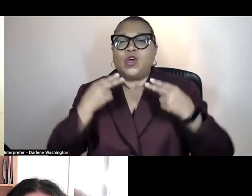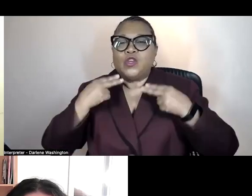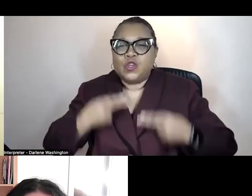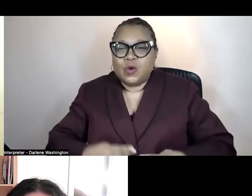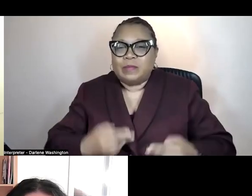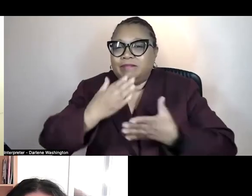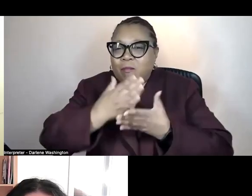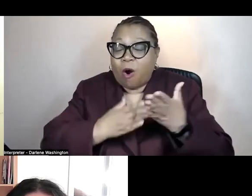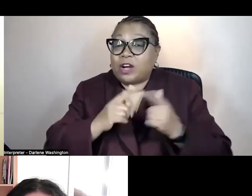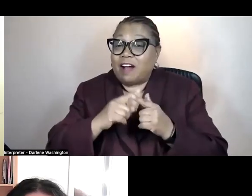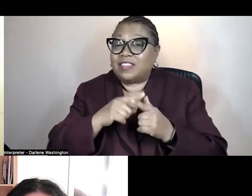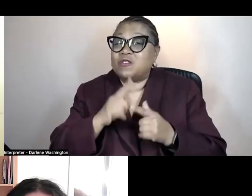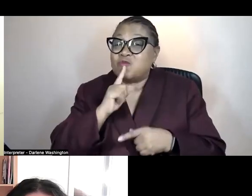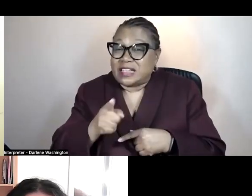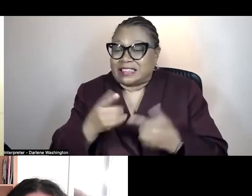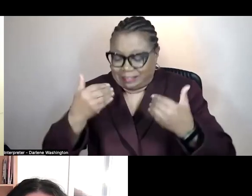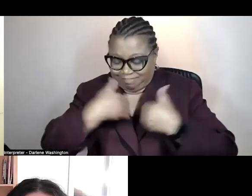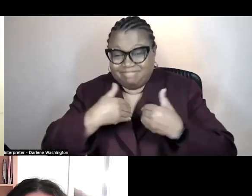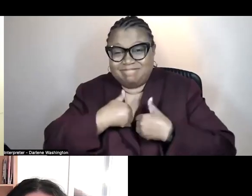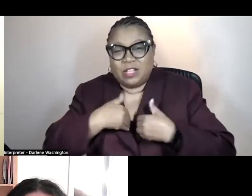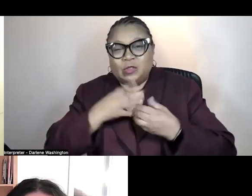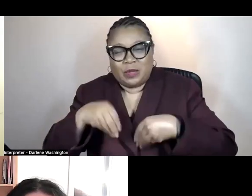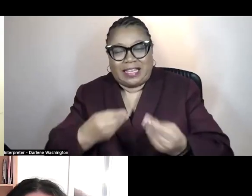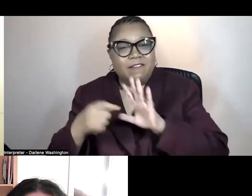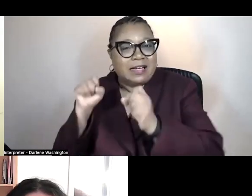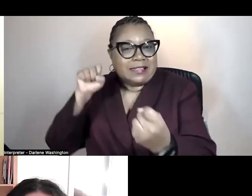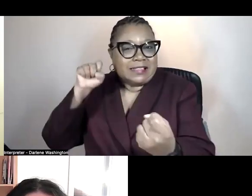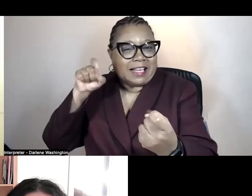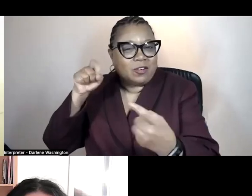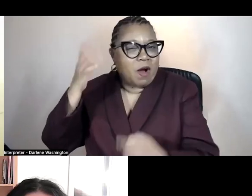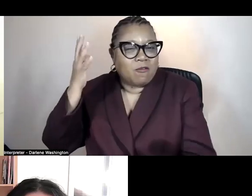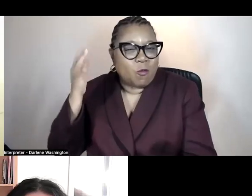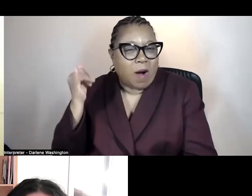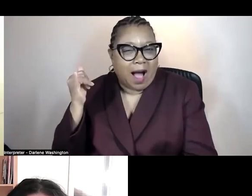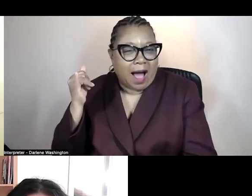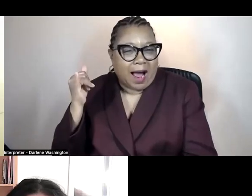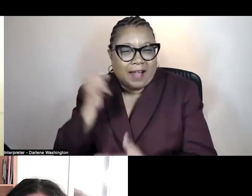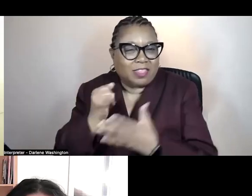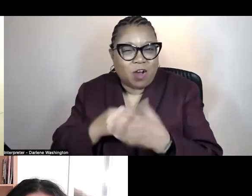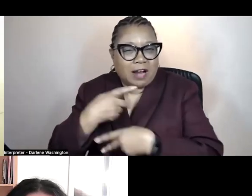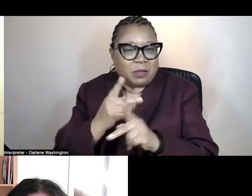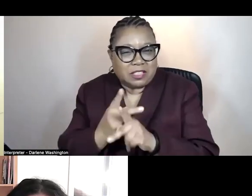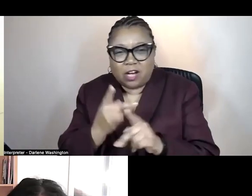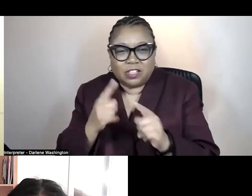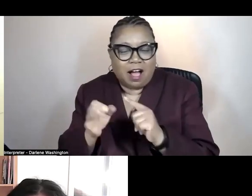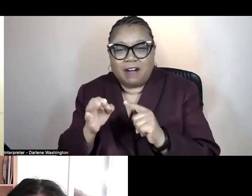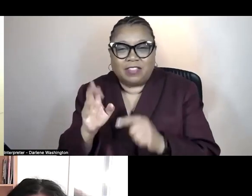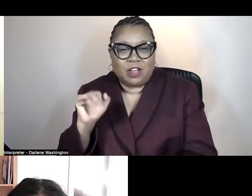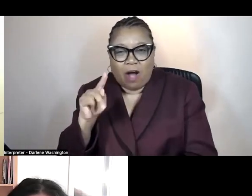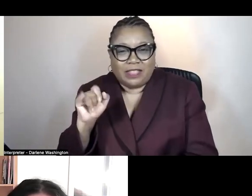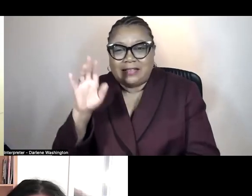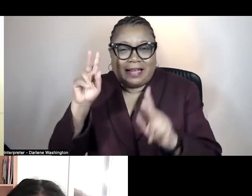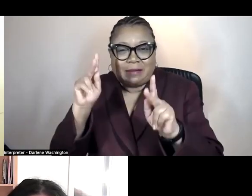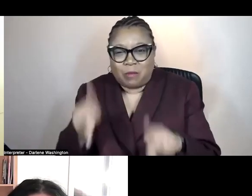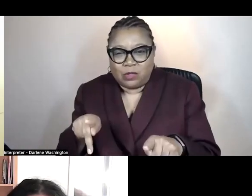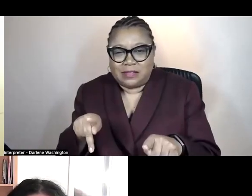humanism of the authenticity to give a signal of why the art production of the authentic